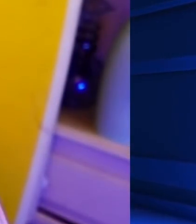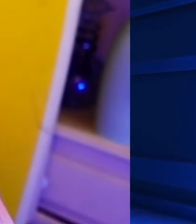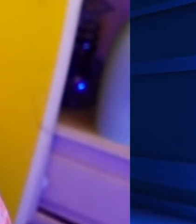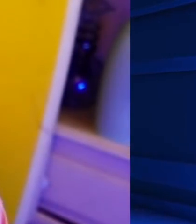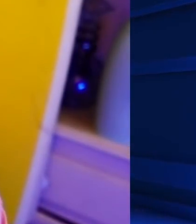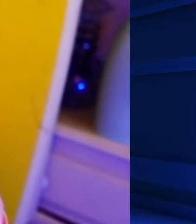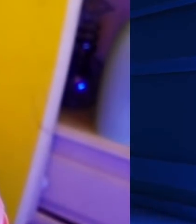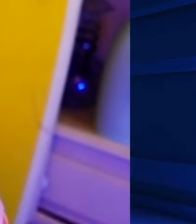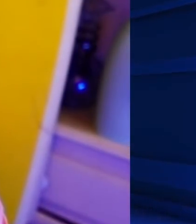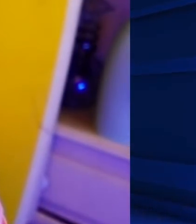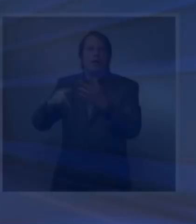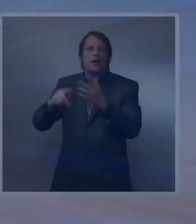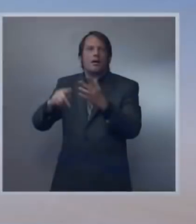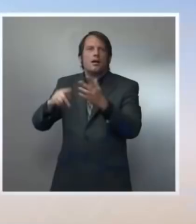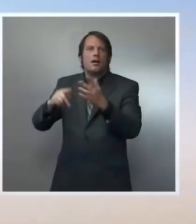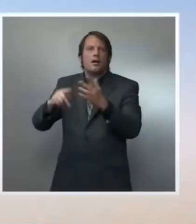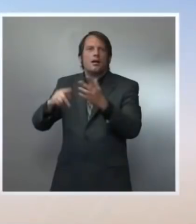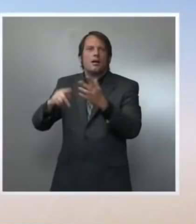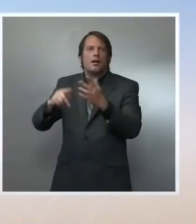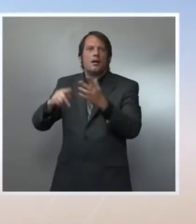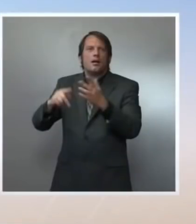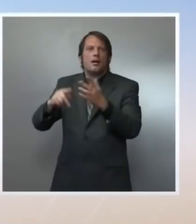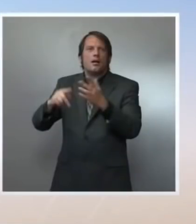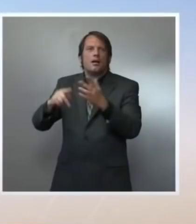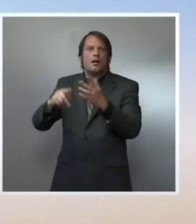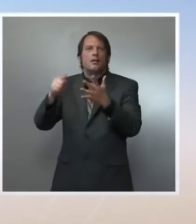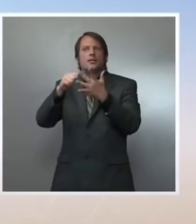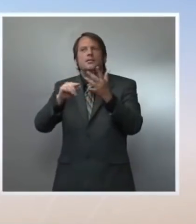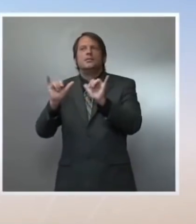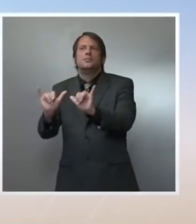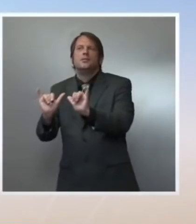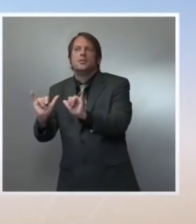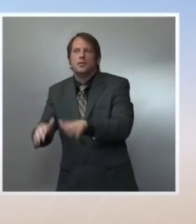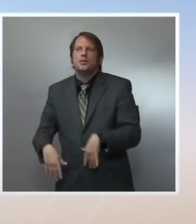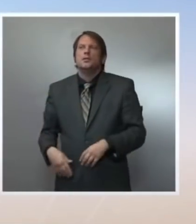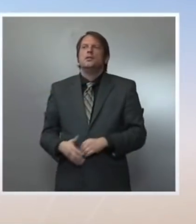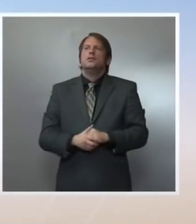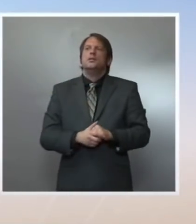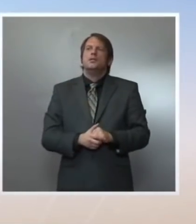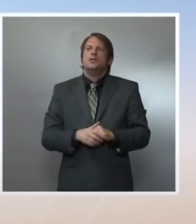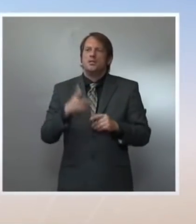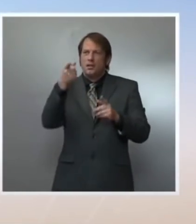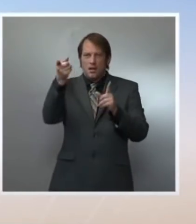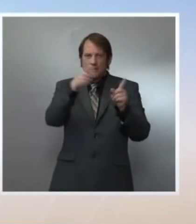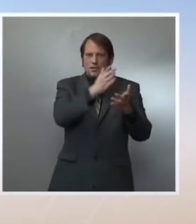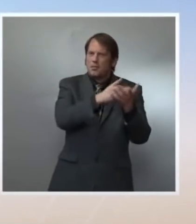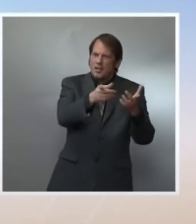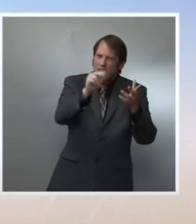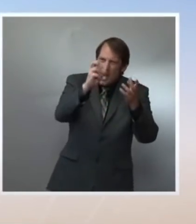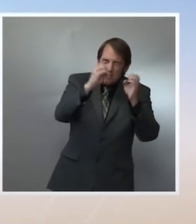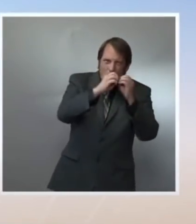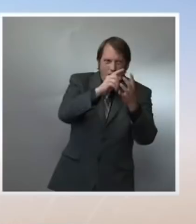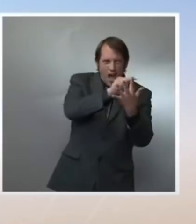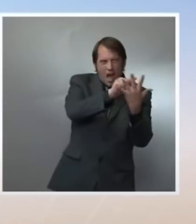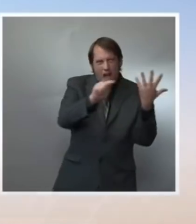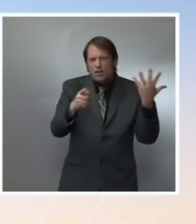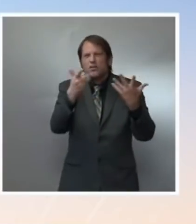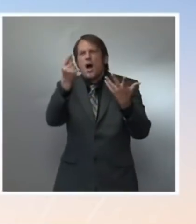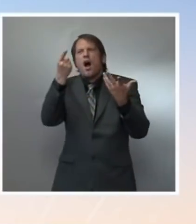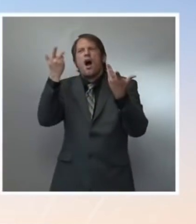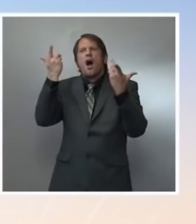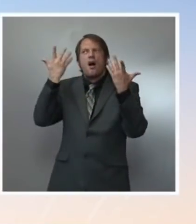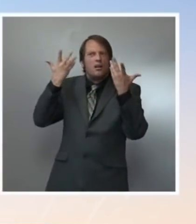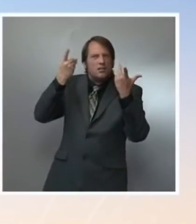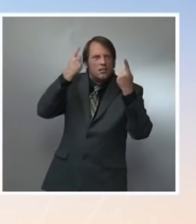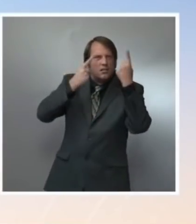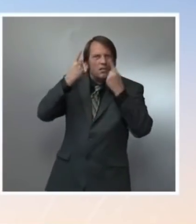of this exchange, if I could find it. Here it is. the president's going to have a bipartisan meeting next week and a number of meetings next